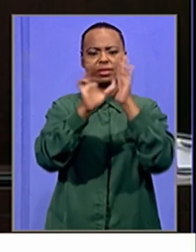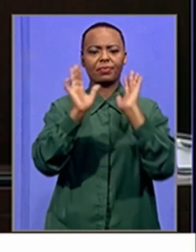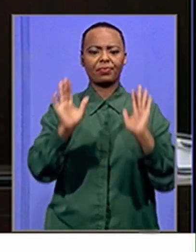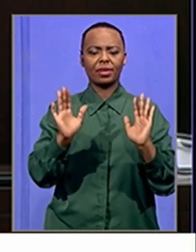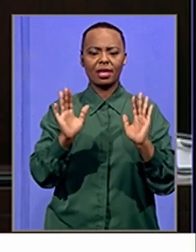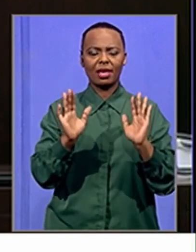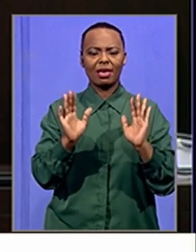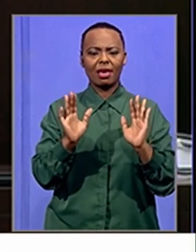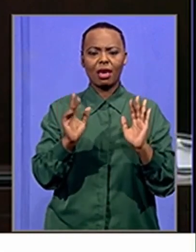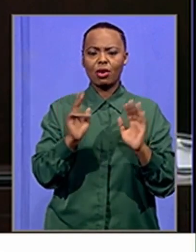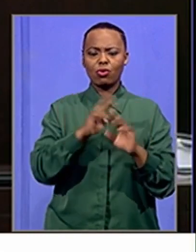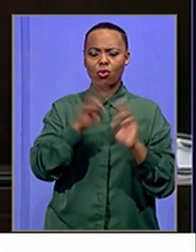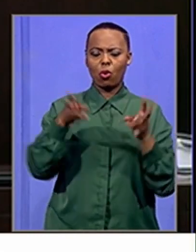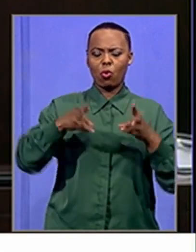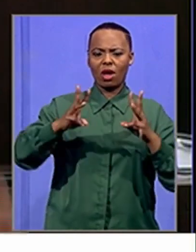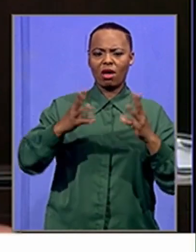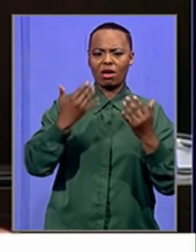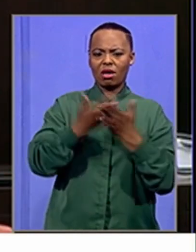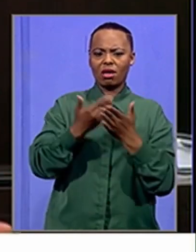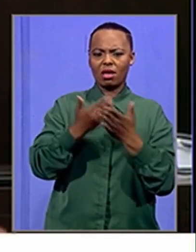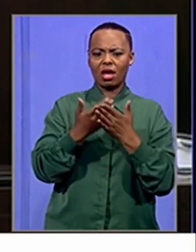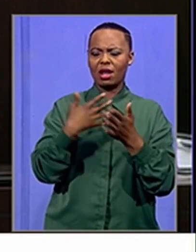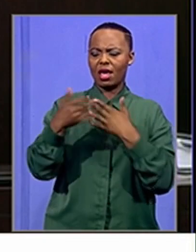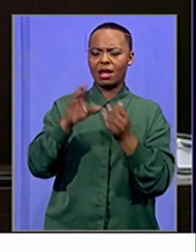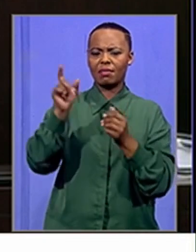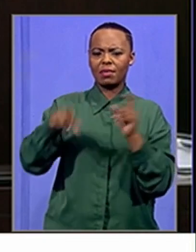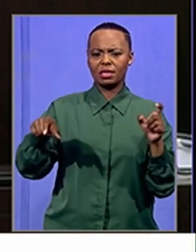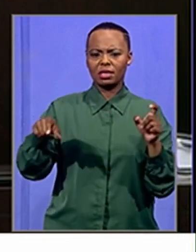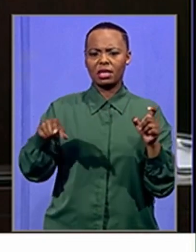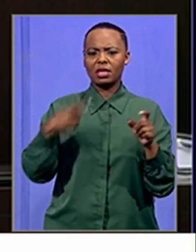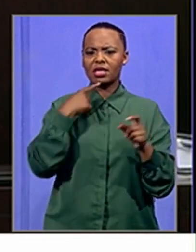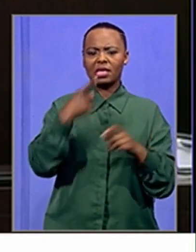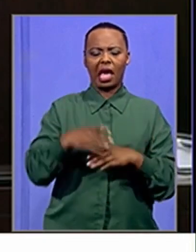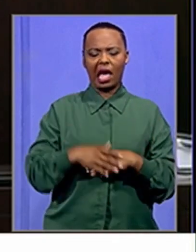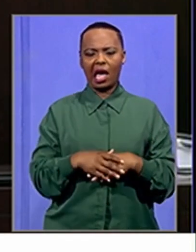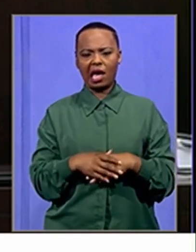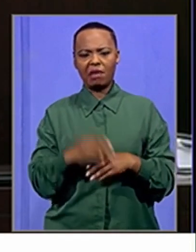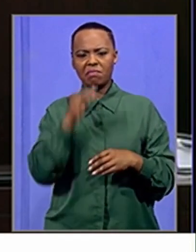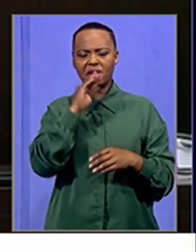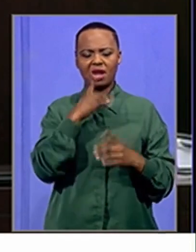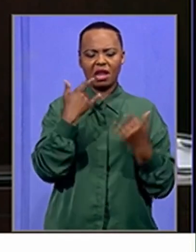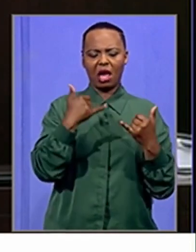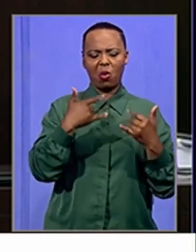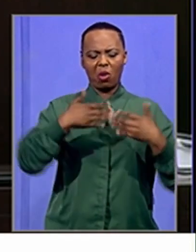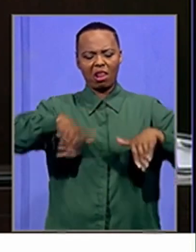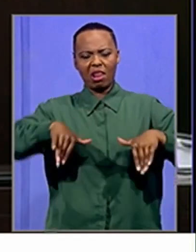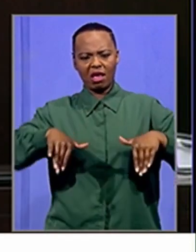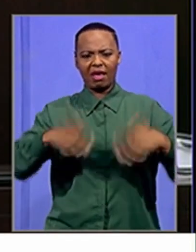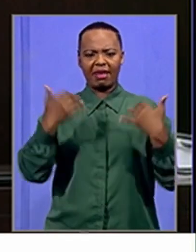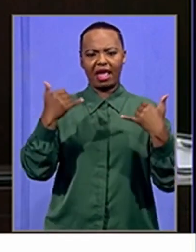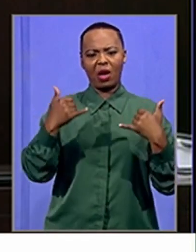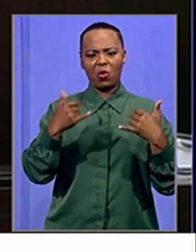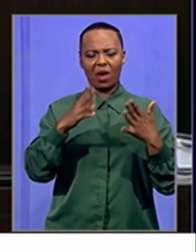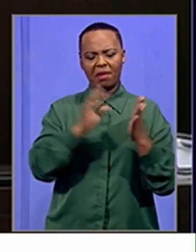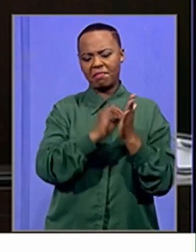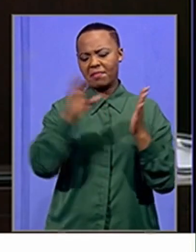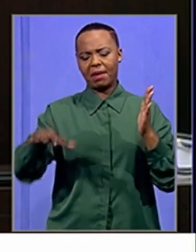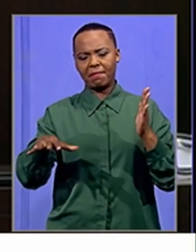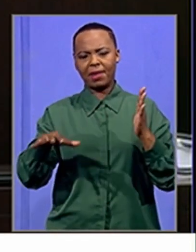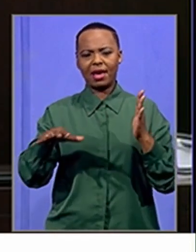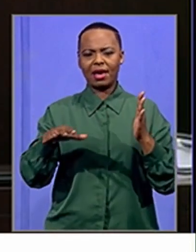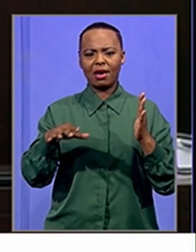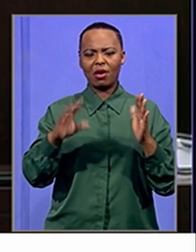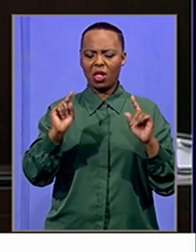There's just no way any one of us can run away from that reality and